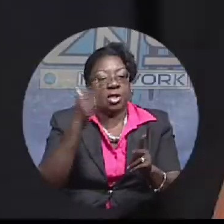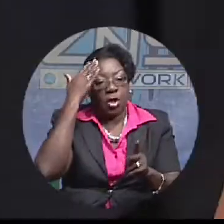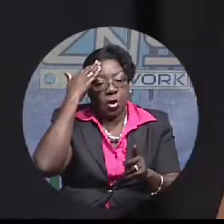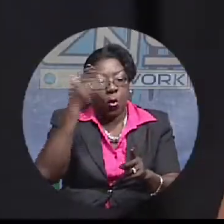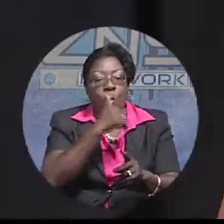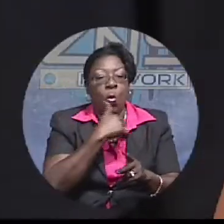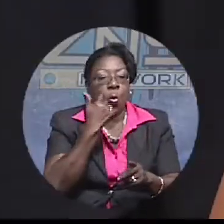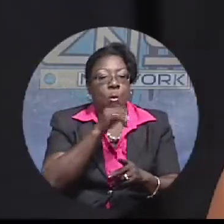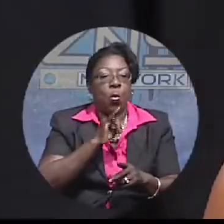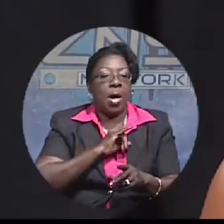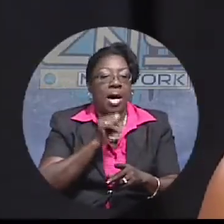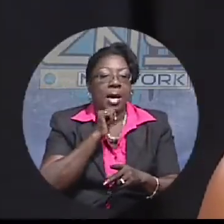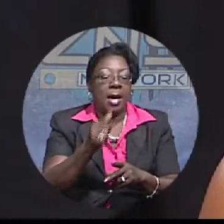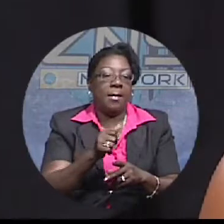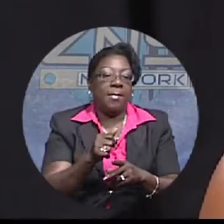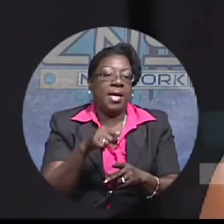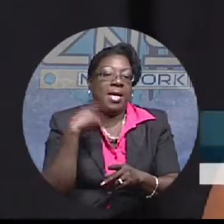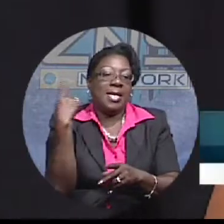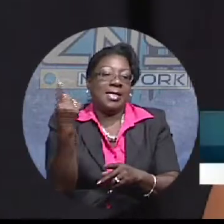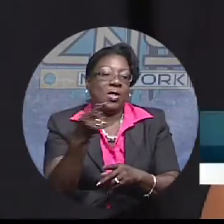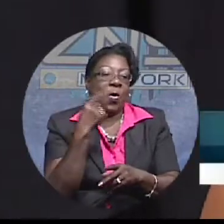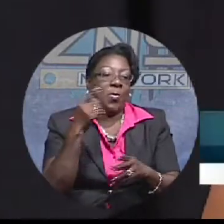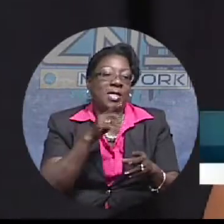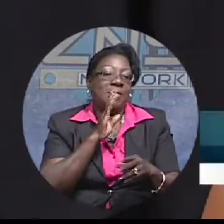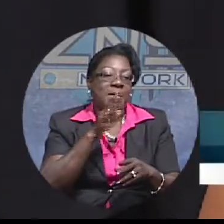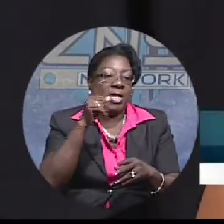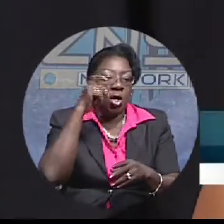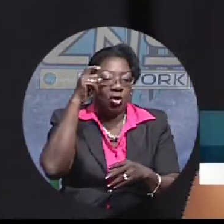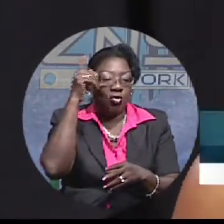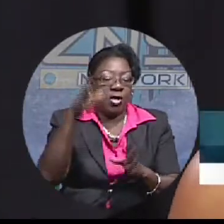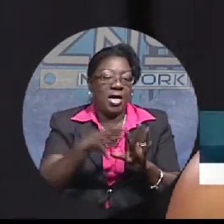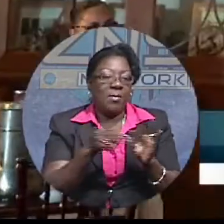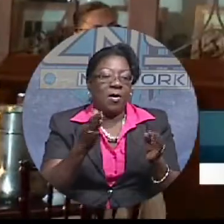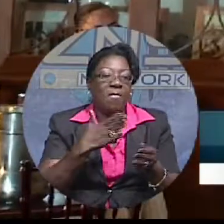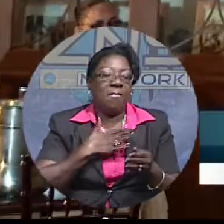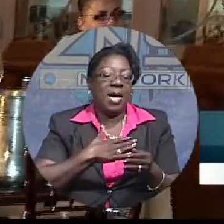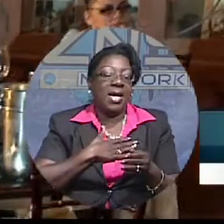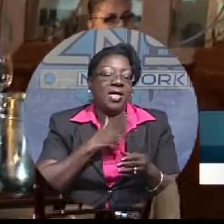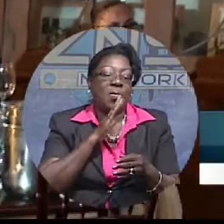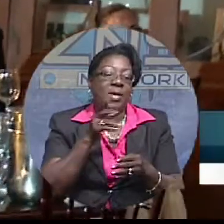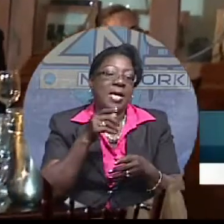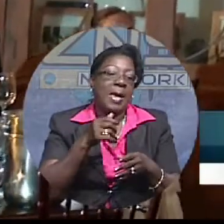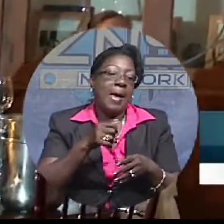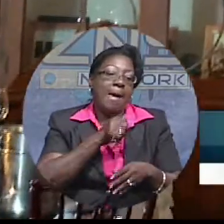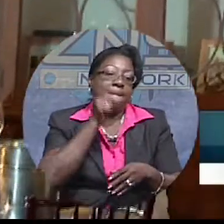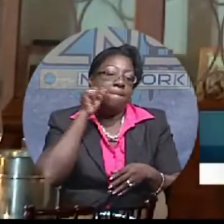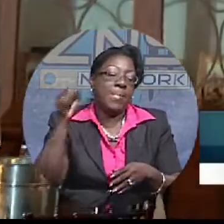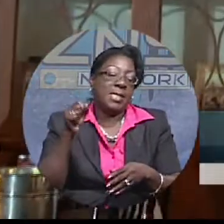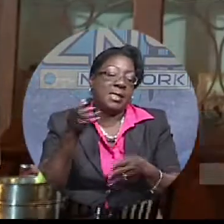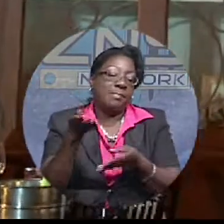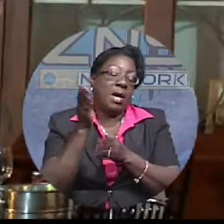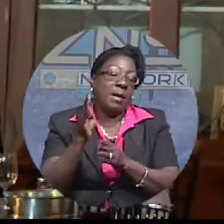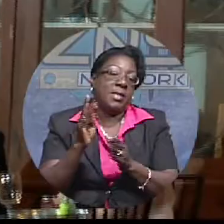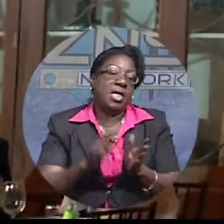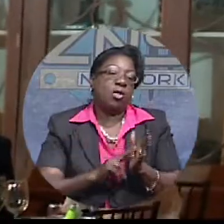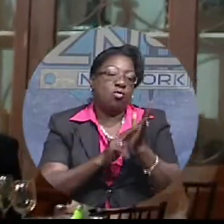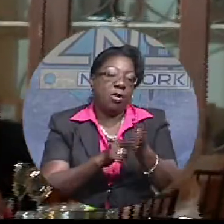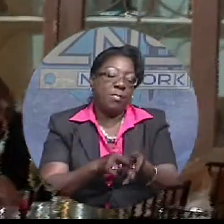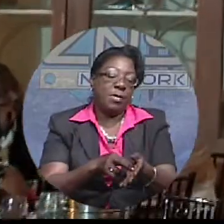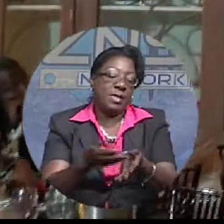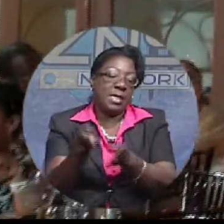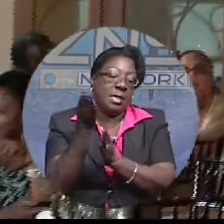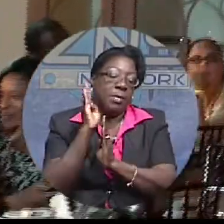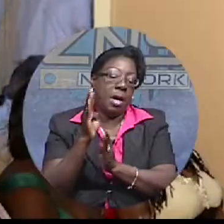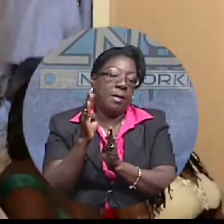am. It's always been a dream of mine to be Miss Bahamas and to represent the Bahamas at Miss Universe.